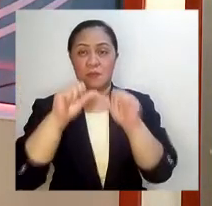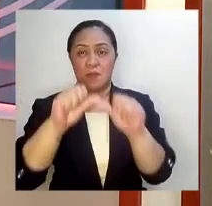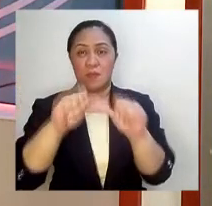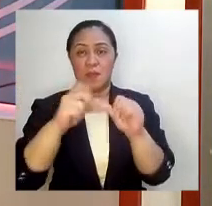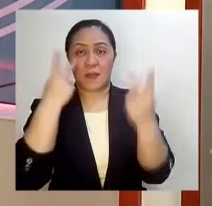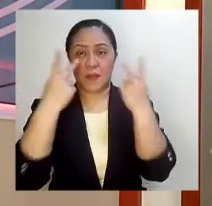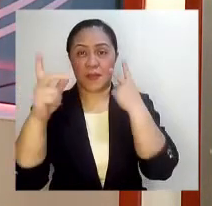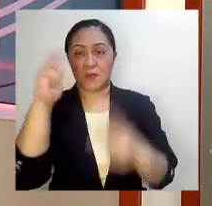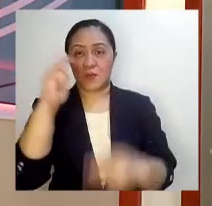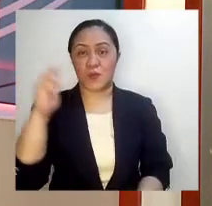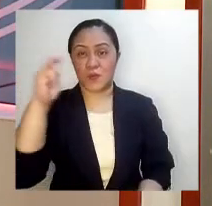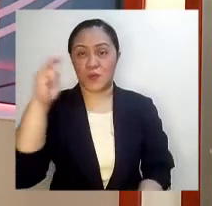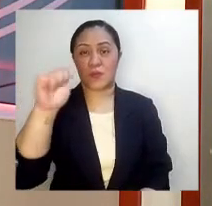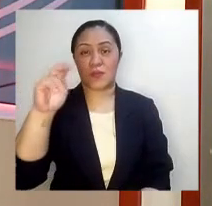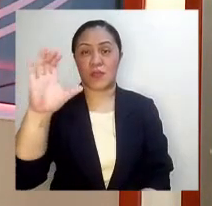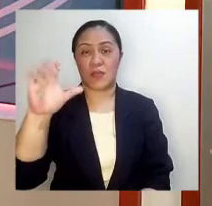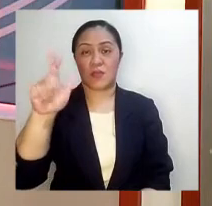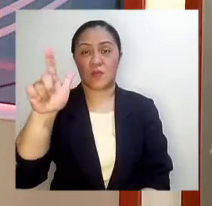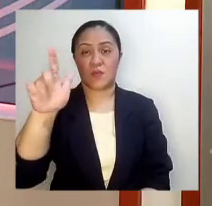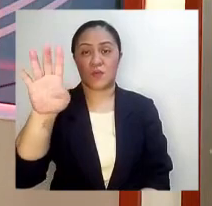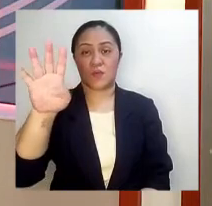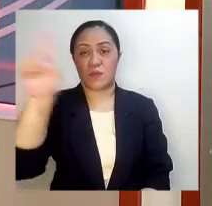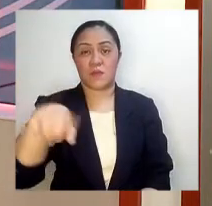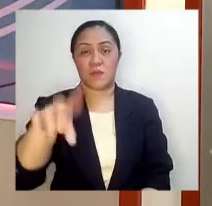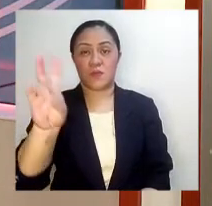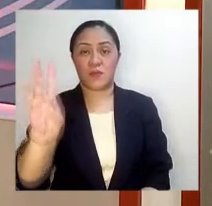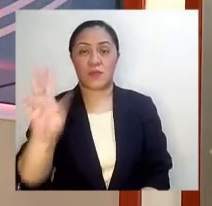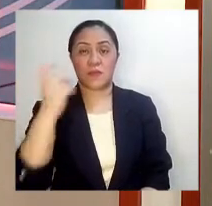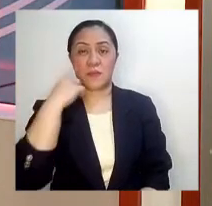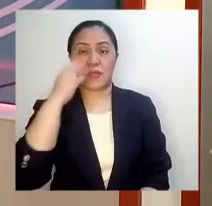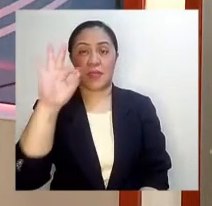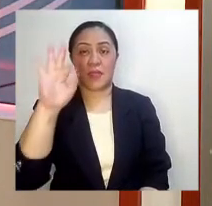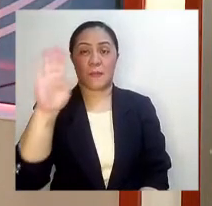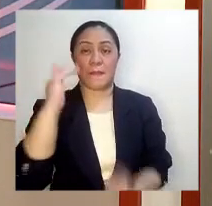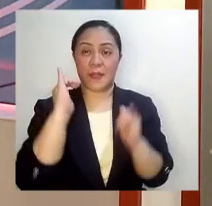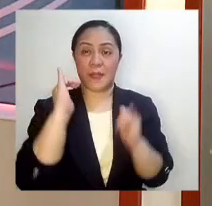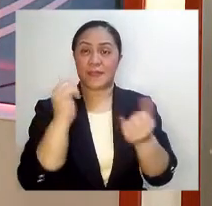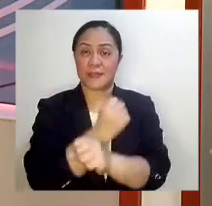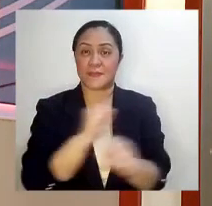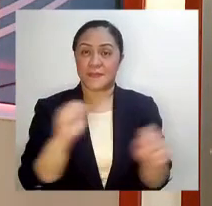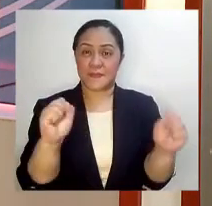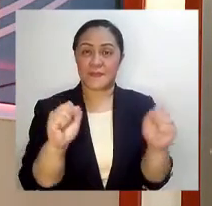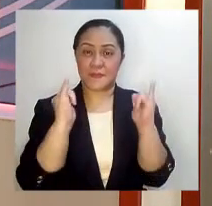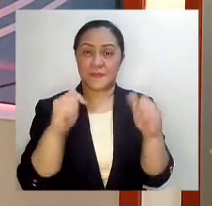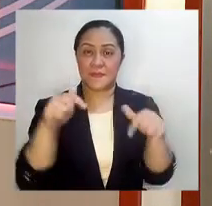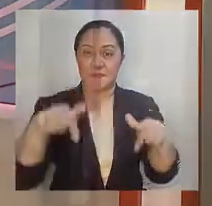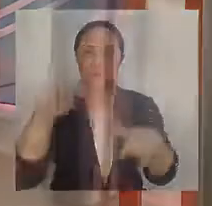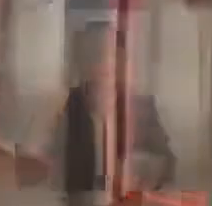ANC 24/7 on Facebook. Keep safe. Keep it here on ANC.